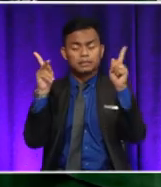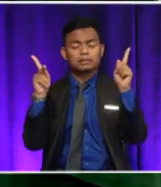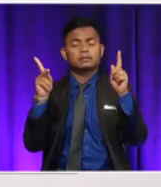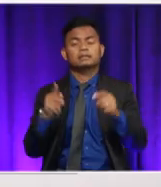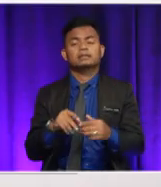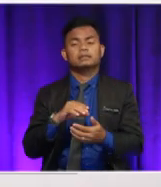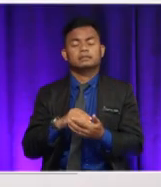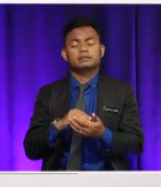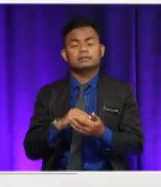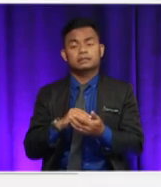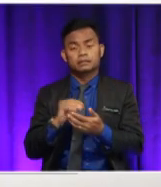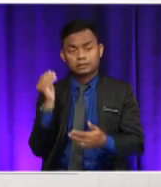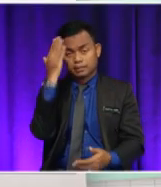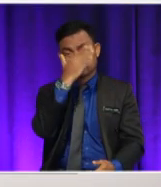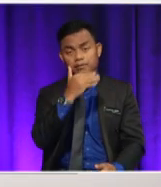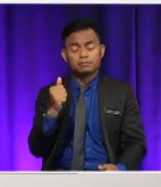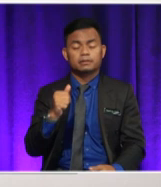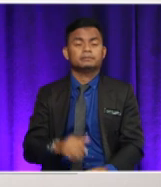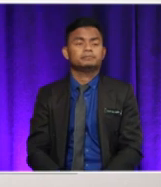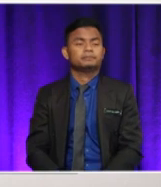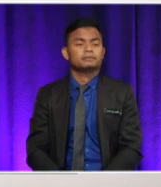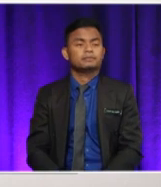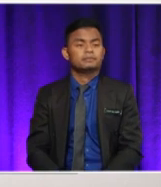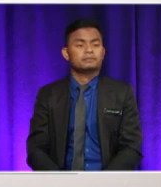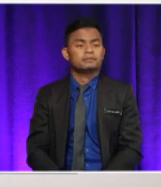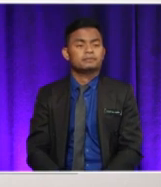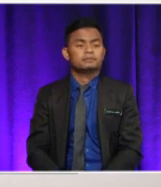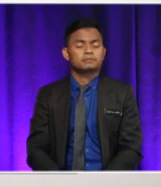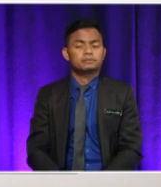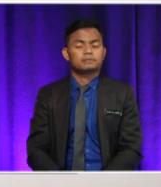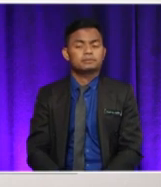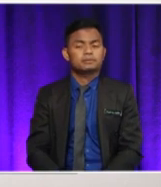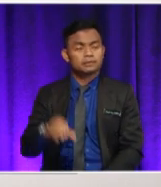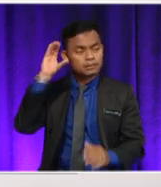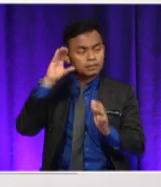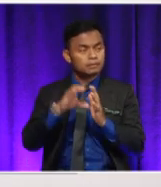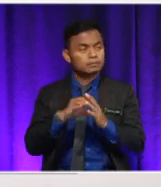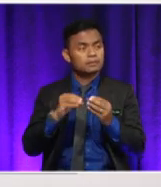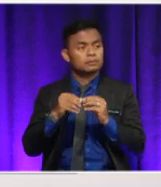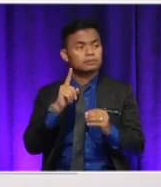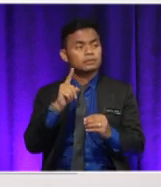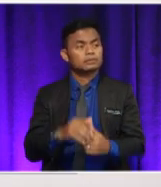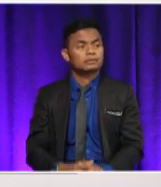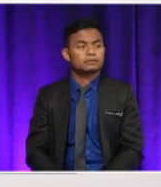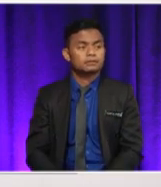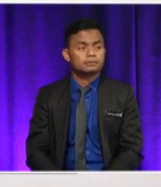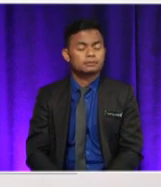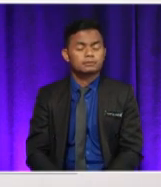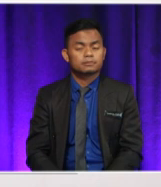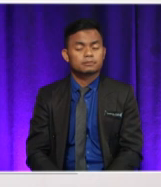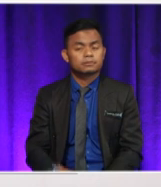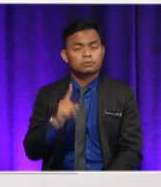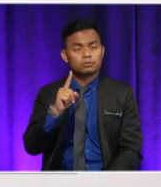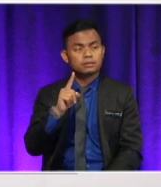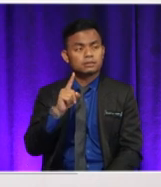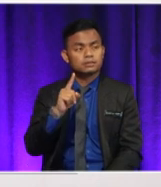I'd like to describe the first picture. Oh, the first one. Yes. And I like to just use only one word, which